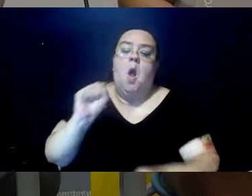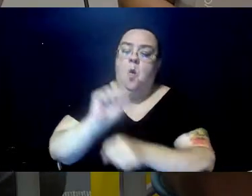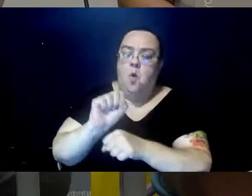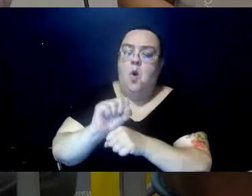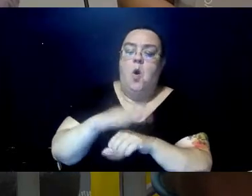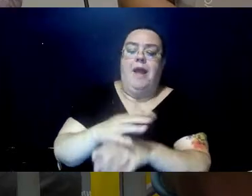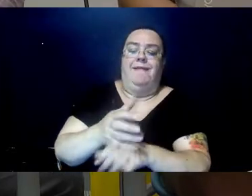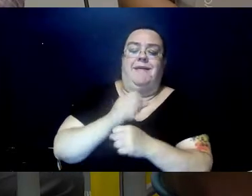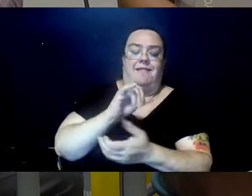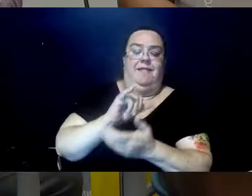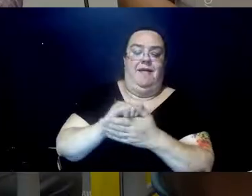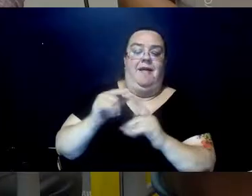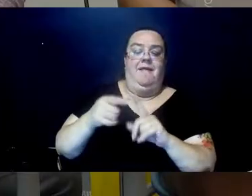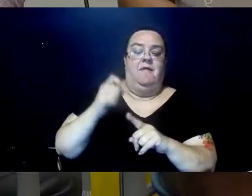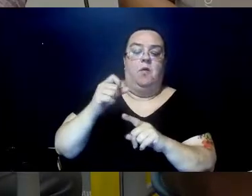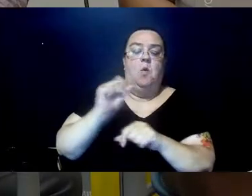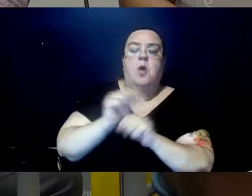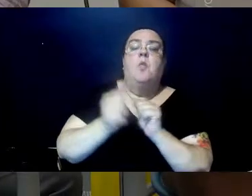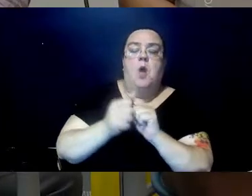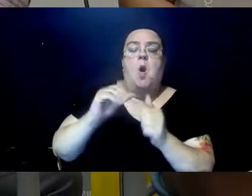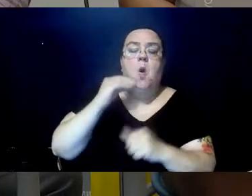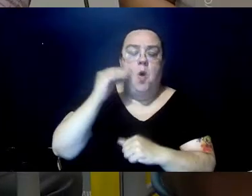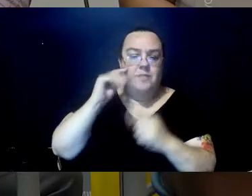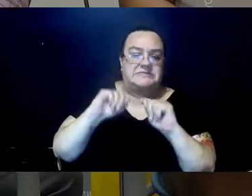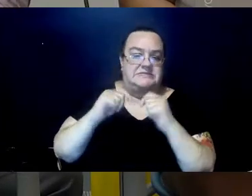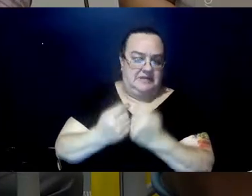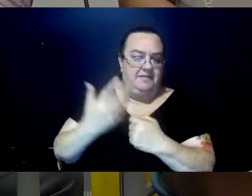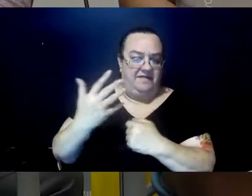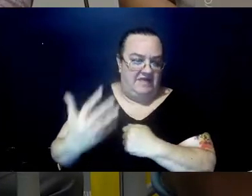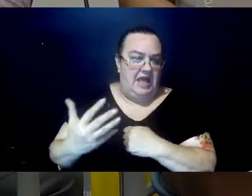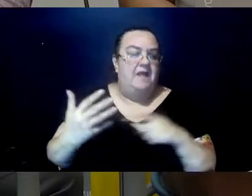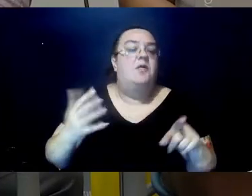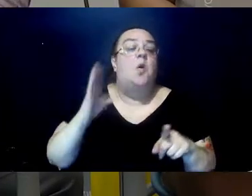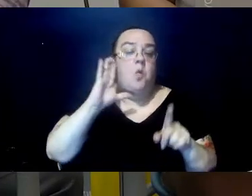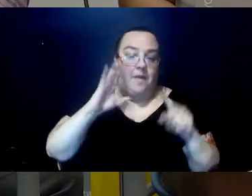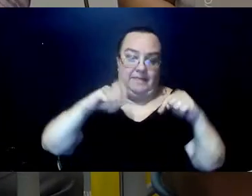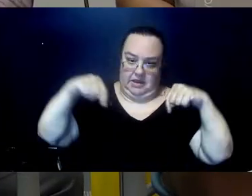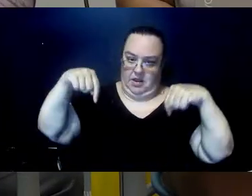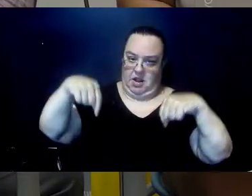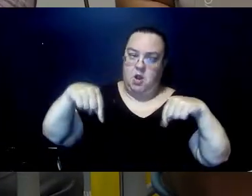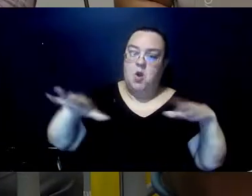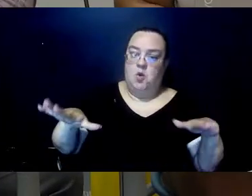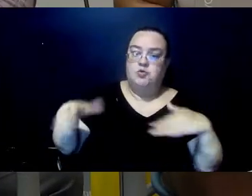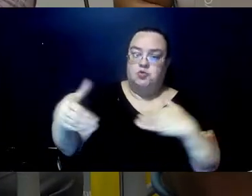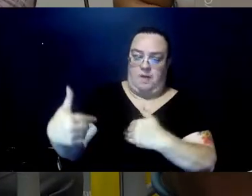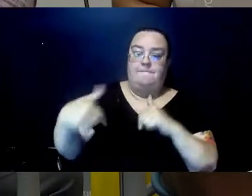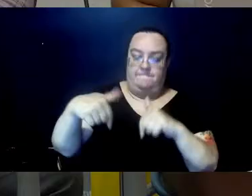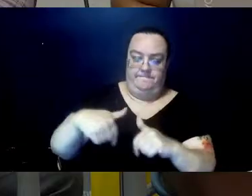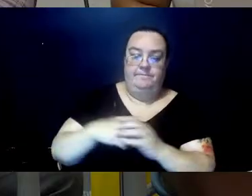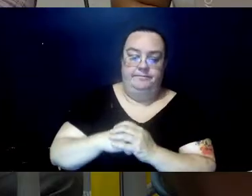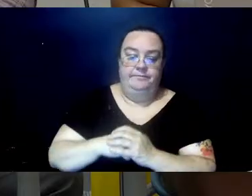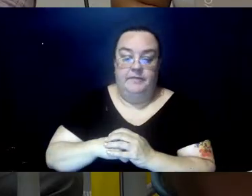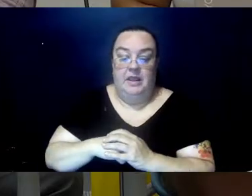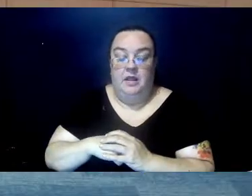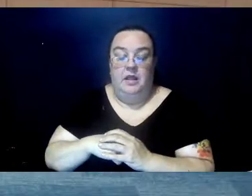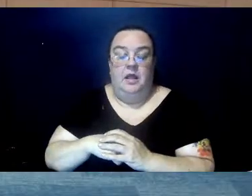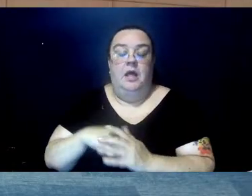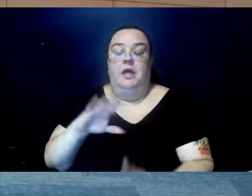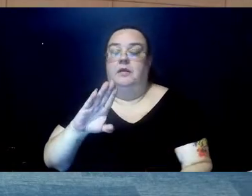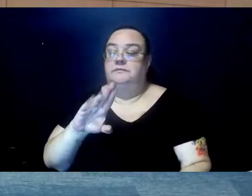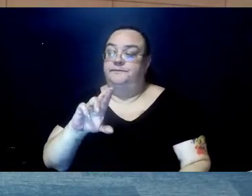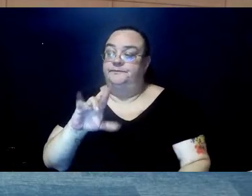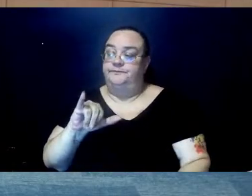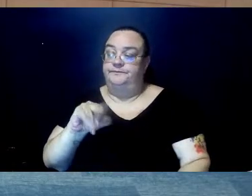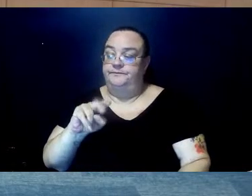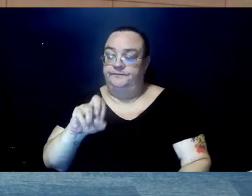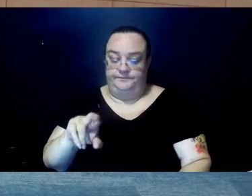absolutely. That would be here? or- That will be in here. Okay, public workshop. Okay. And I know that the